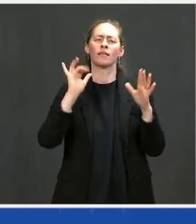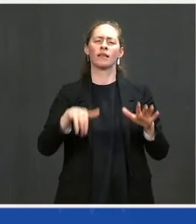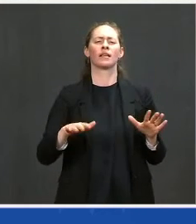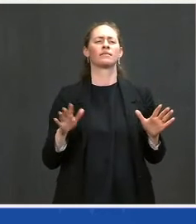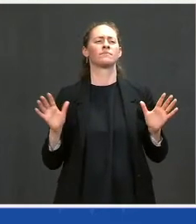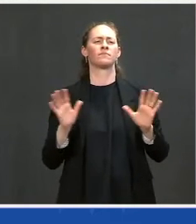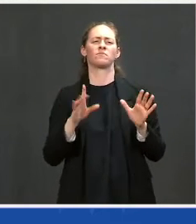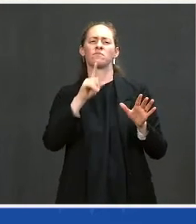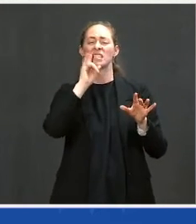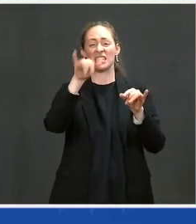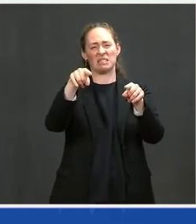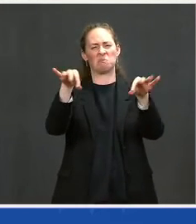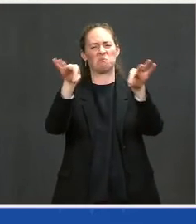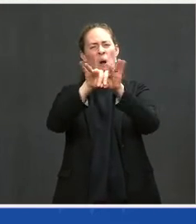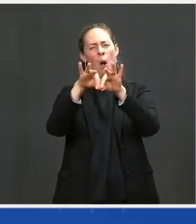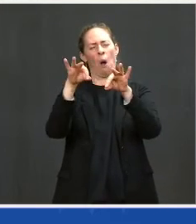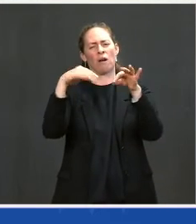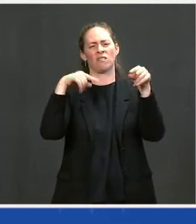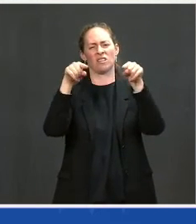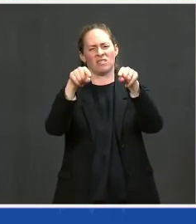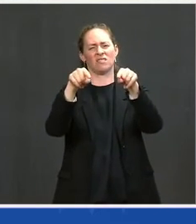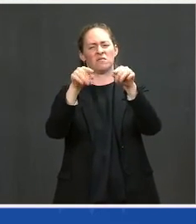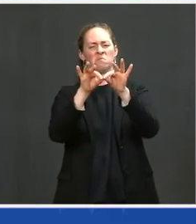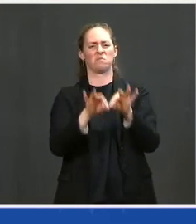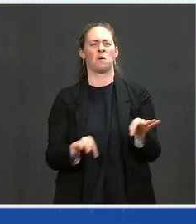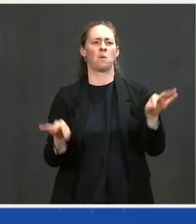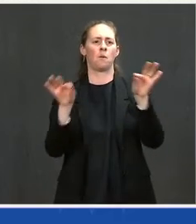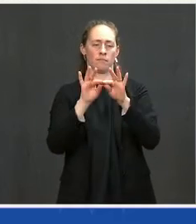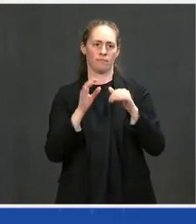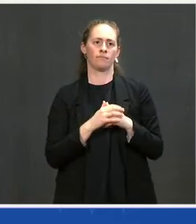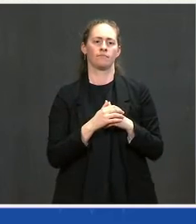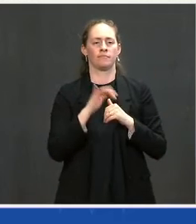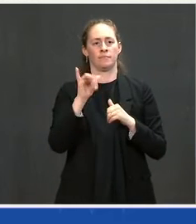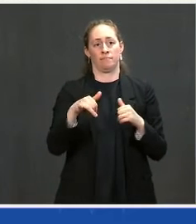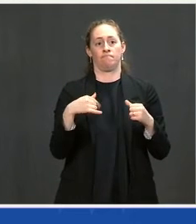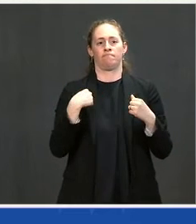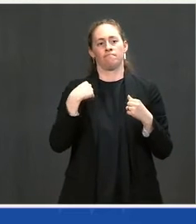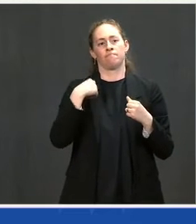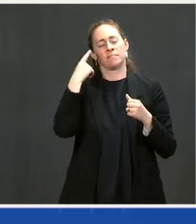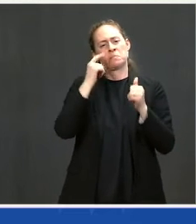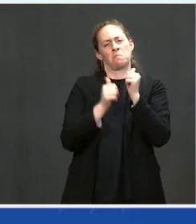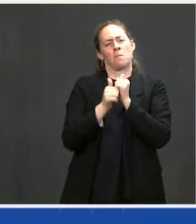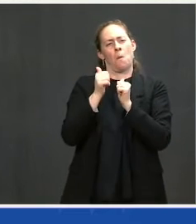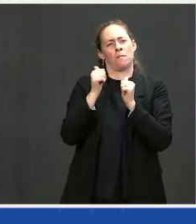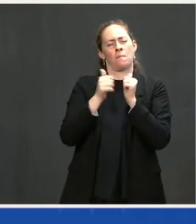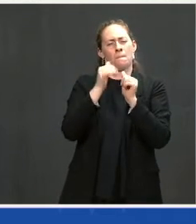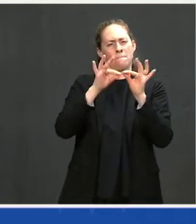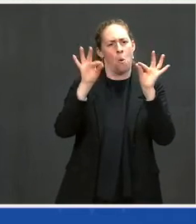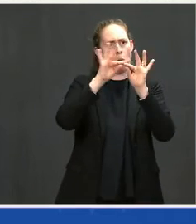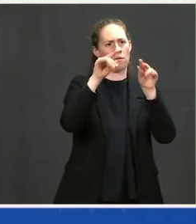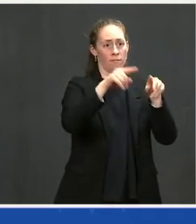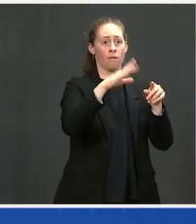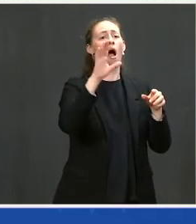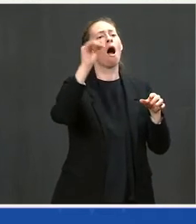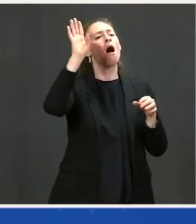vast majority of people, including registered Republicans by and large, share